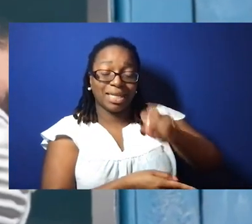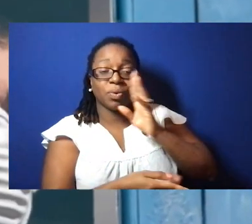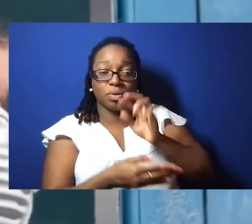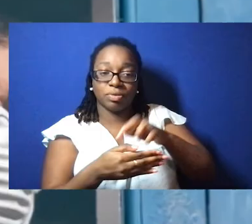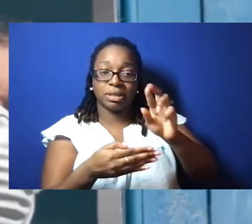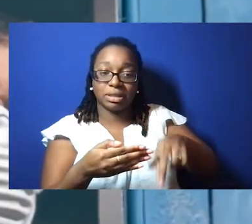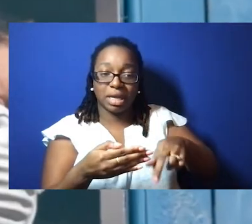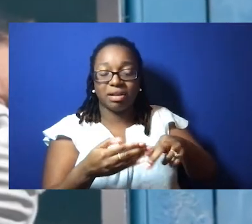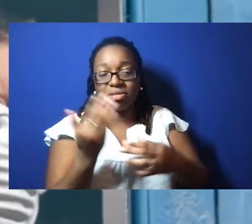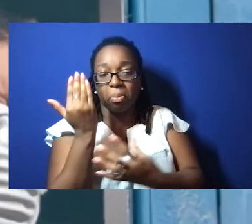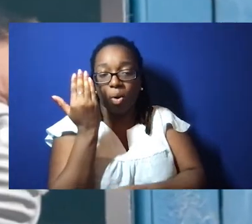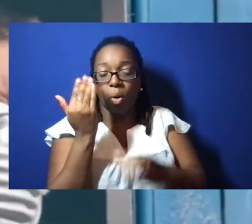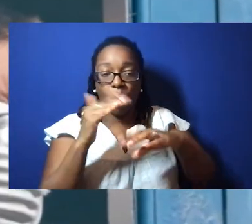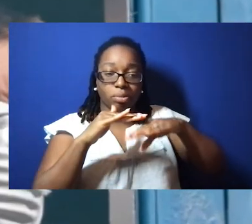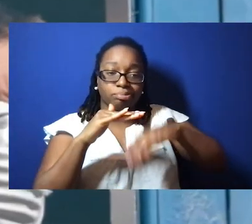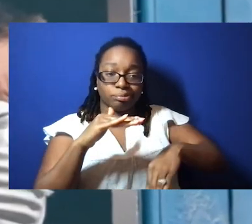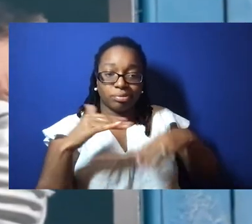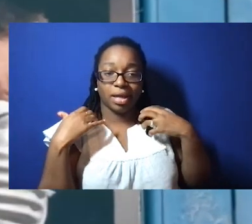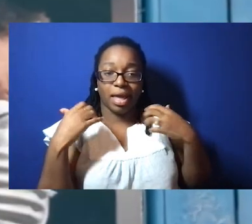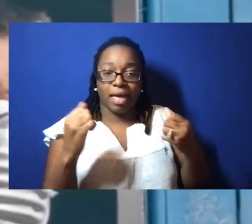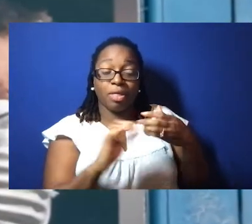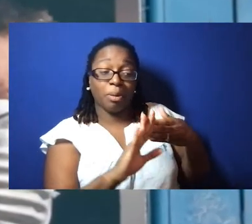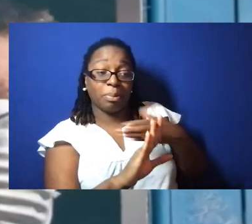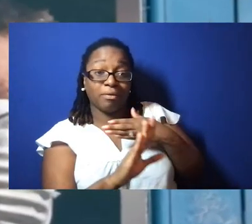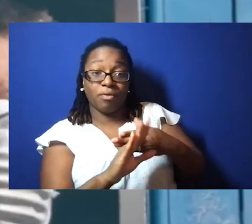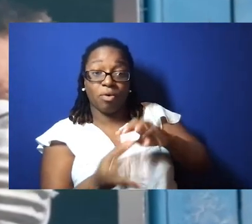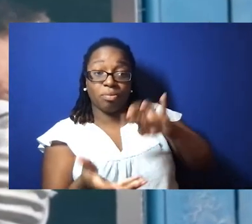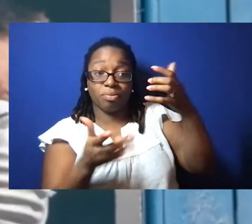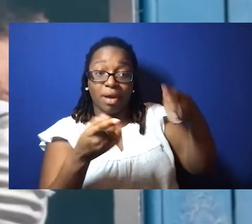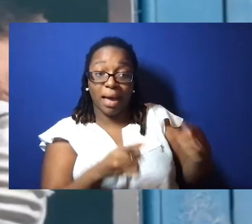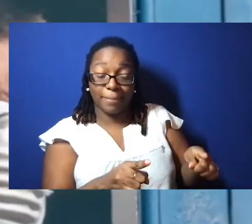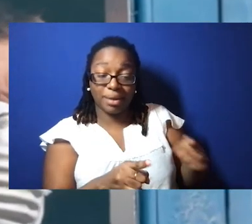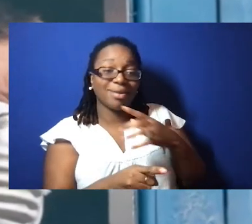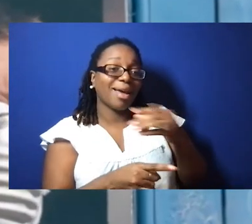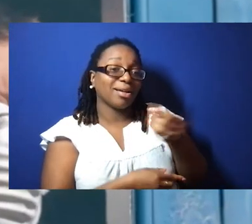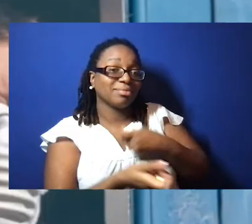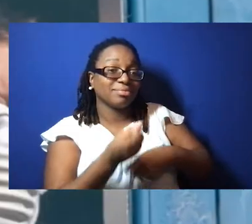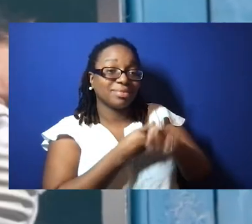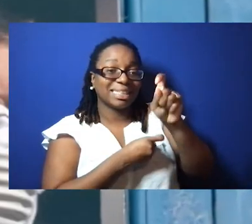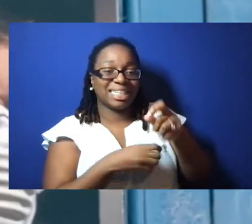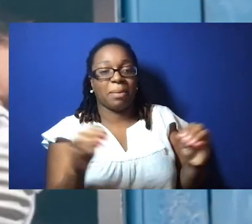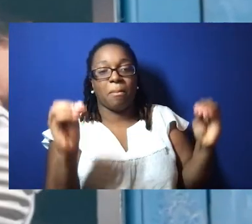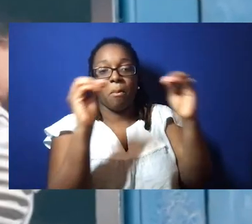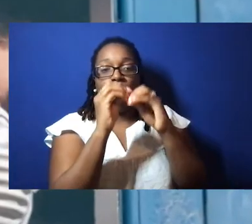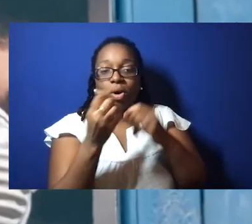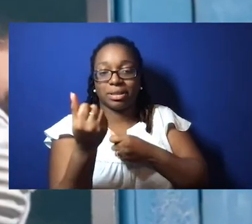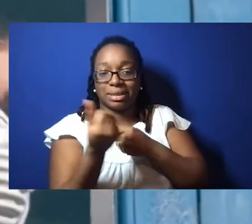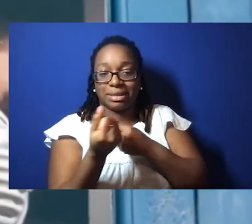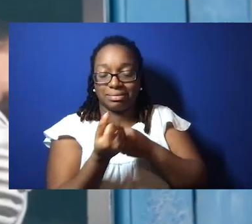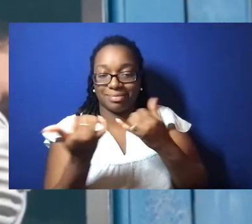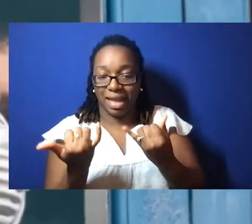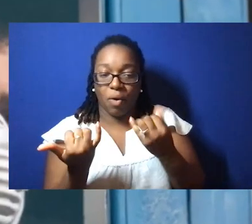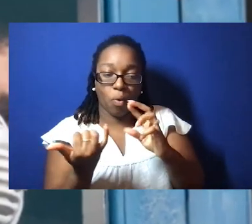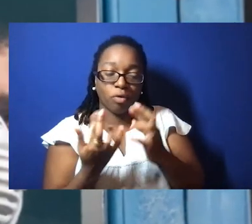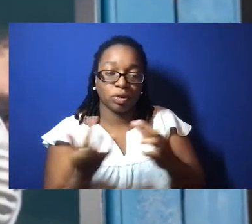results in a poorer baseline health prior to the disaster and subsequently needing additional assistance